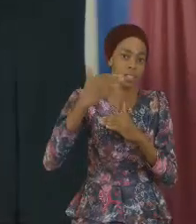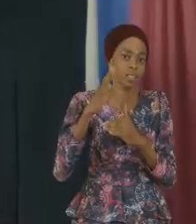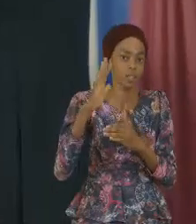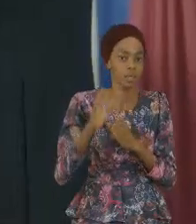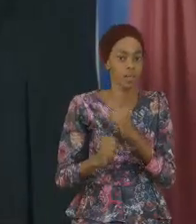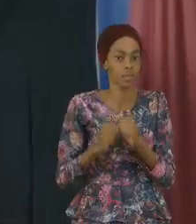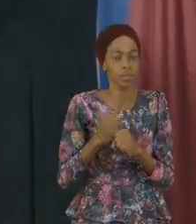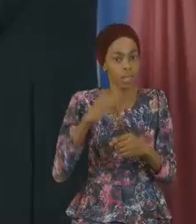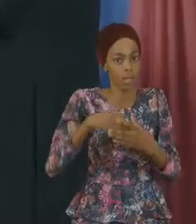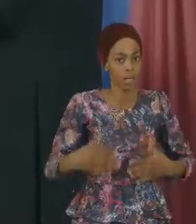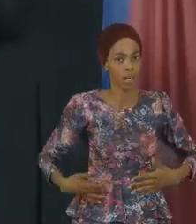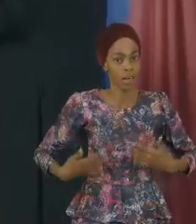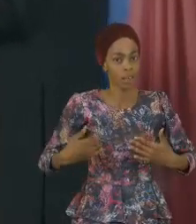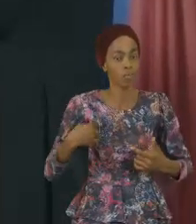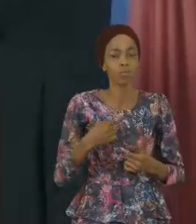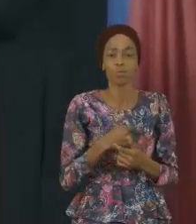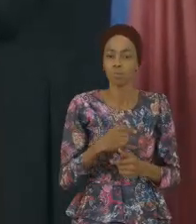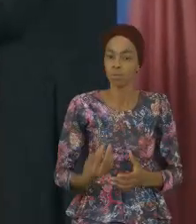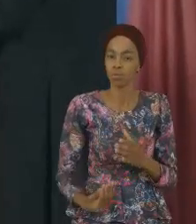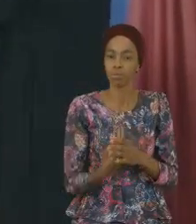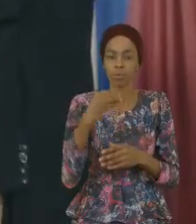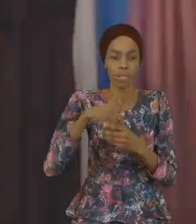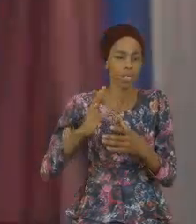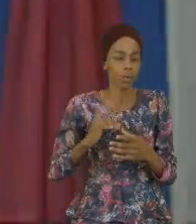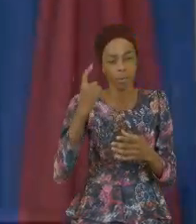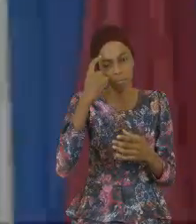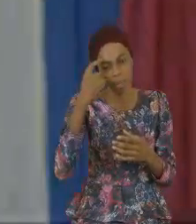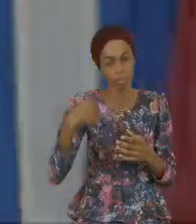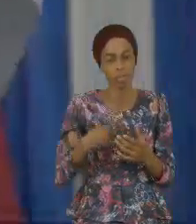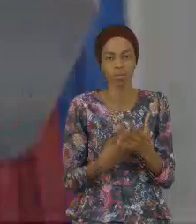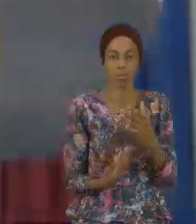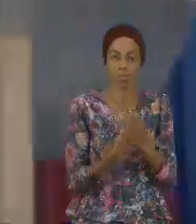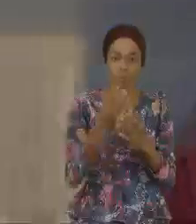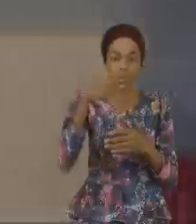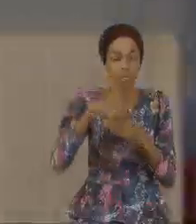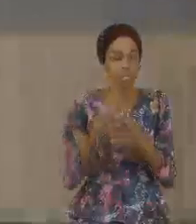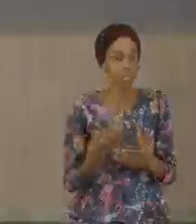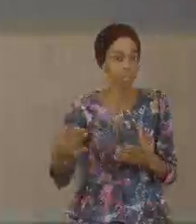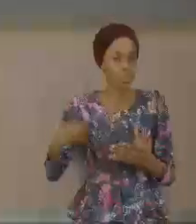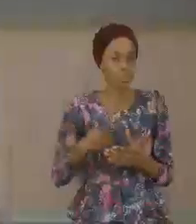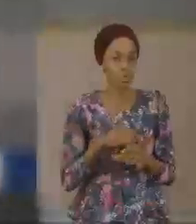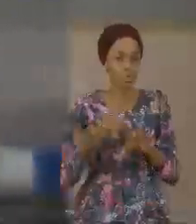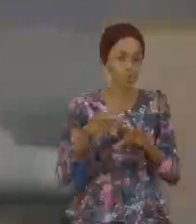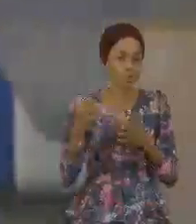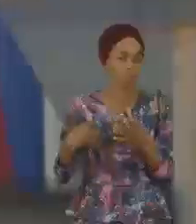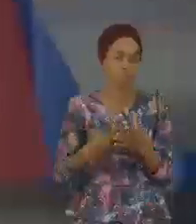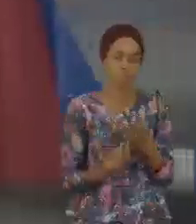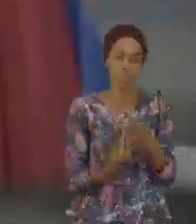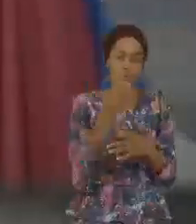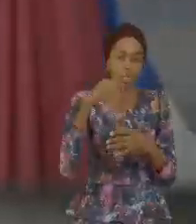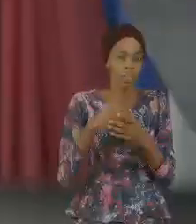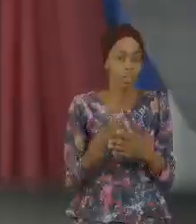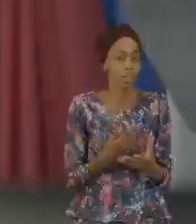we grow. In our minds, we grow. In the things we're doing, we grow. In the vision we have, we grow. In